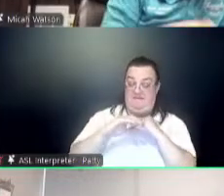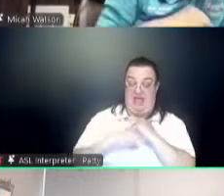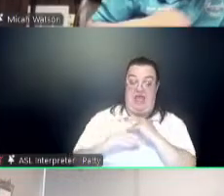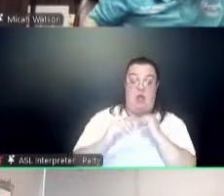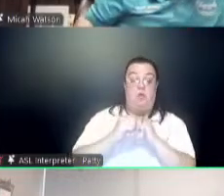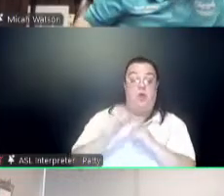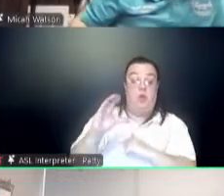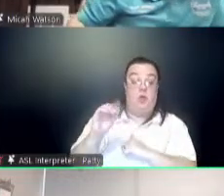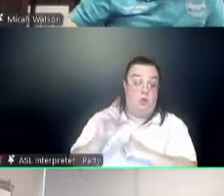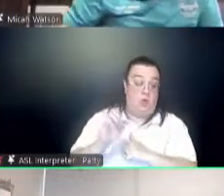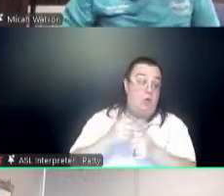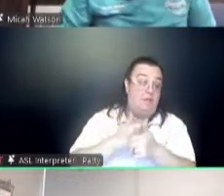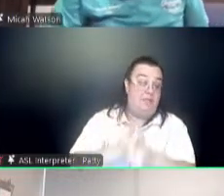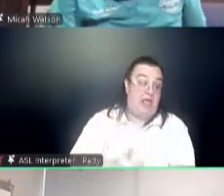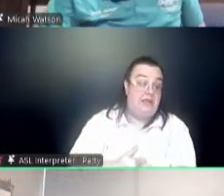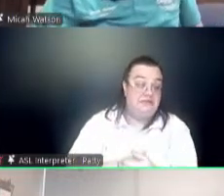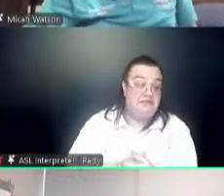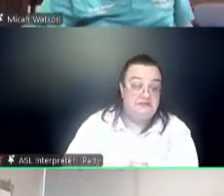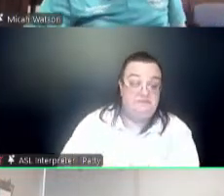compliance.